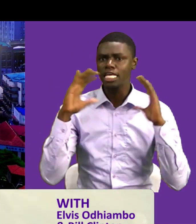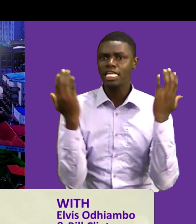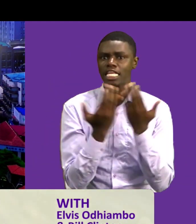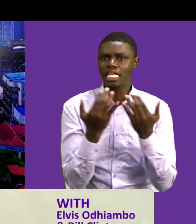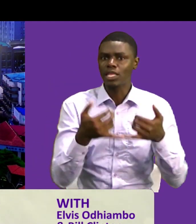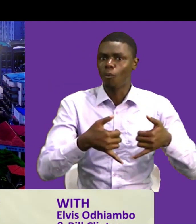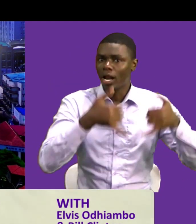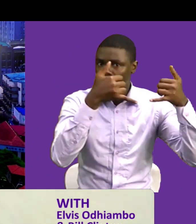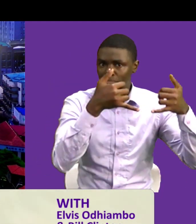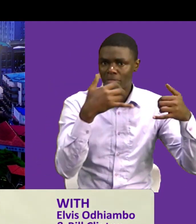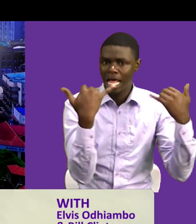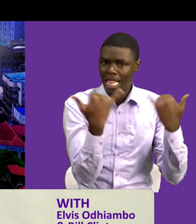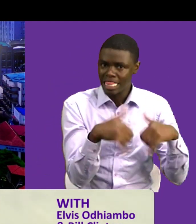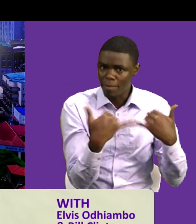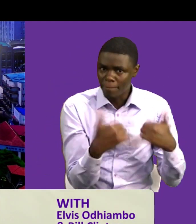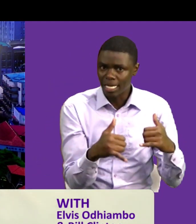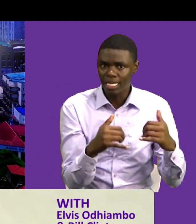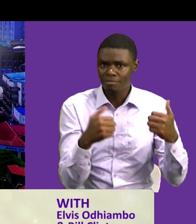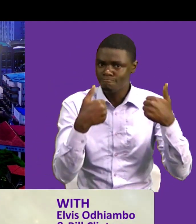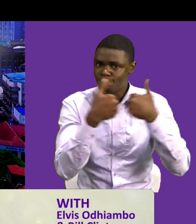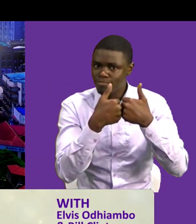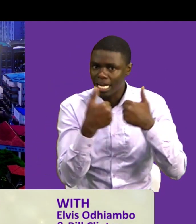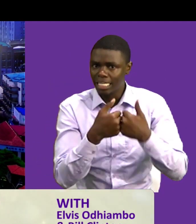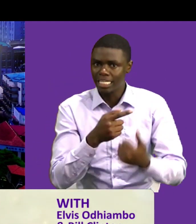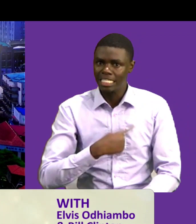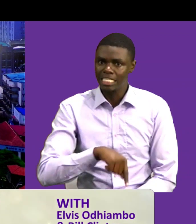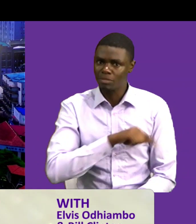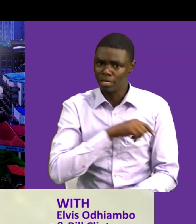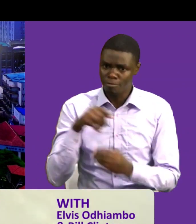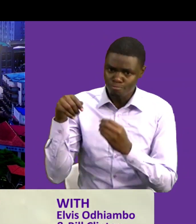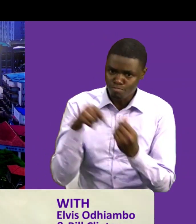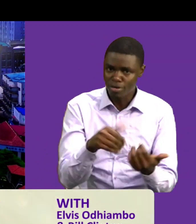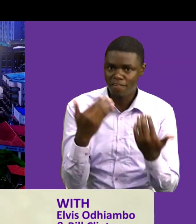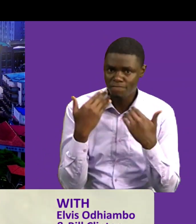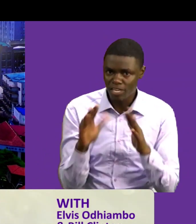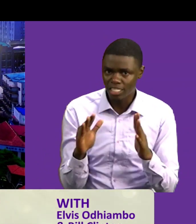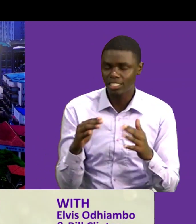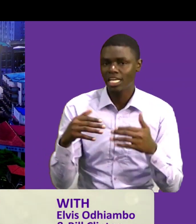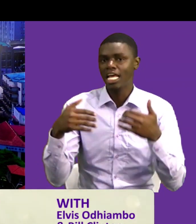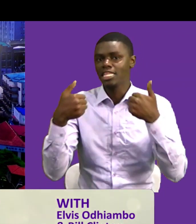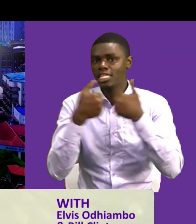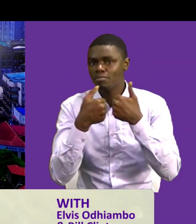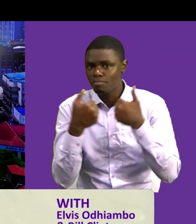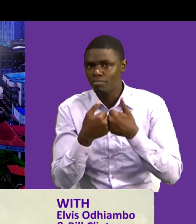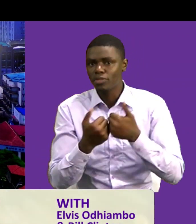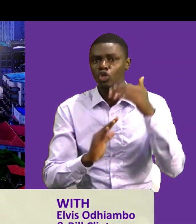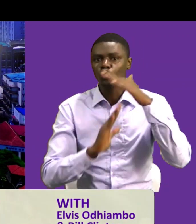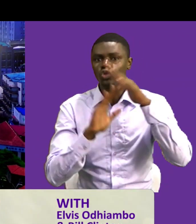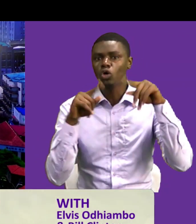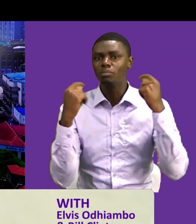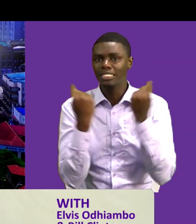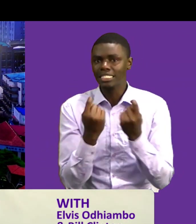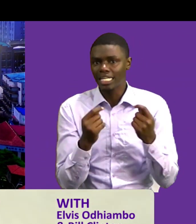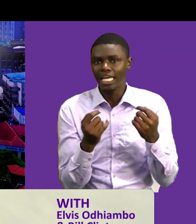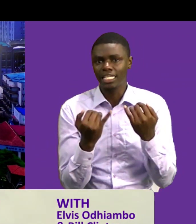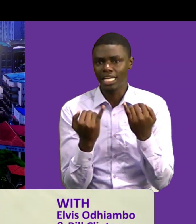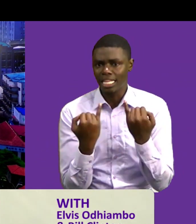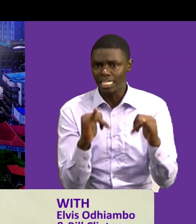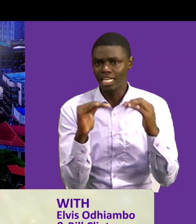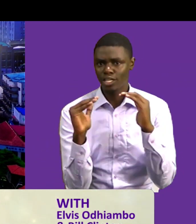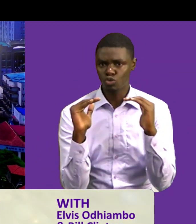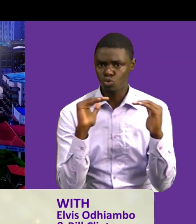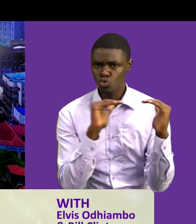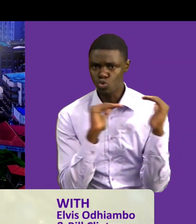Cup and they played against Spain and they beat them. They played against the top teams and they tried to draw with